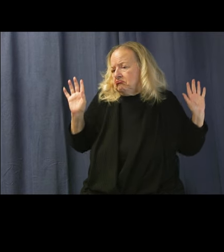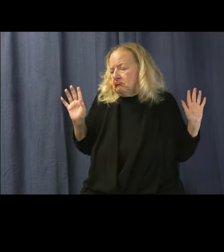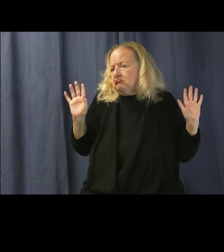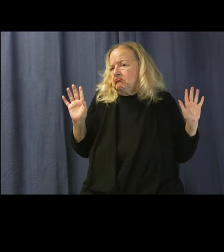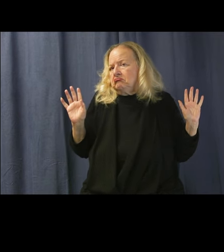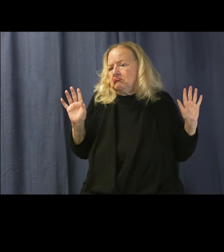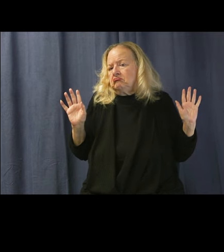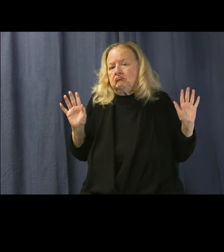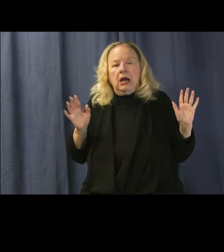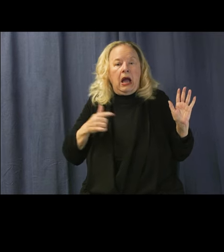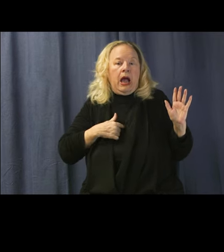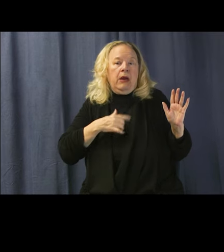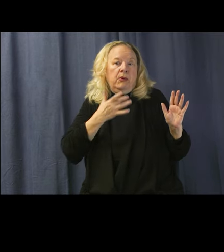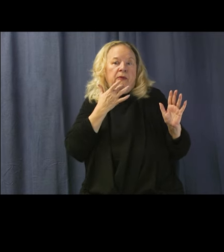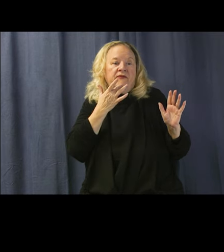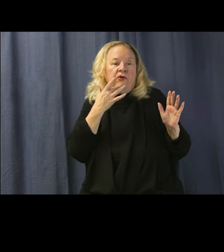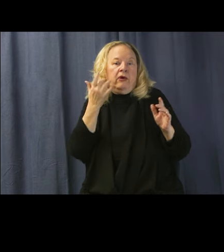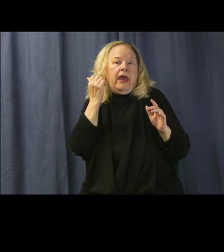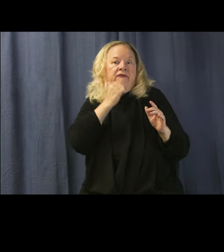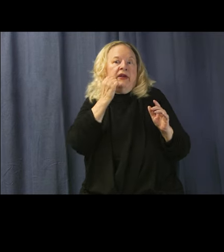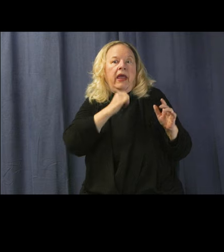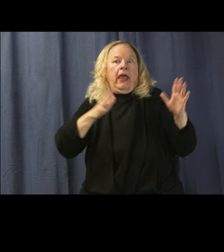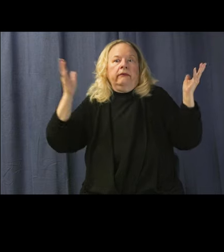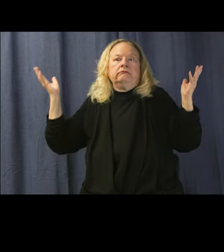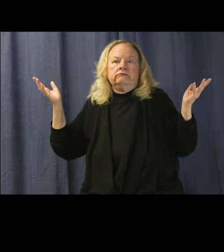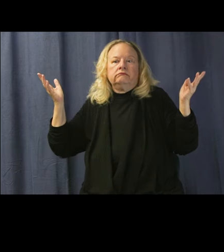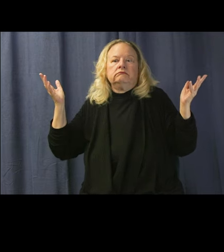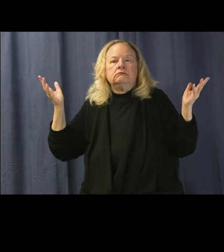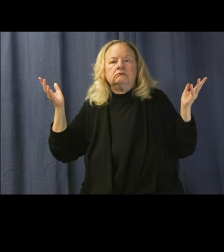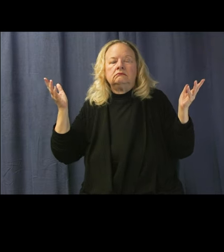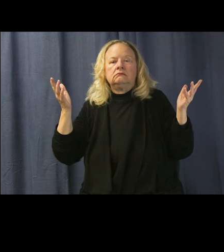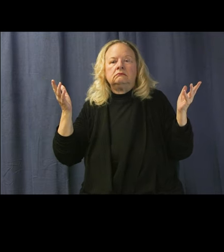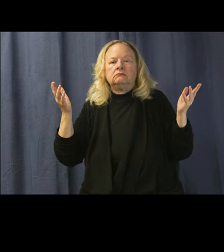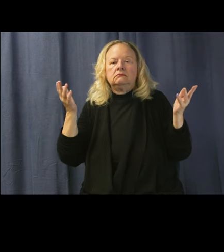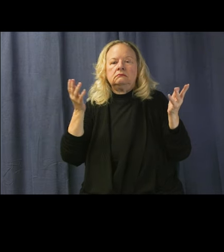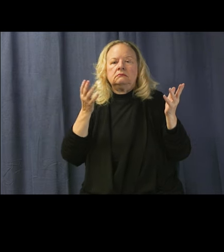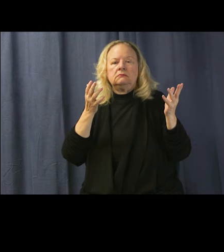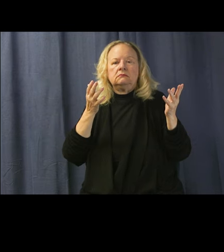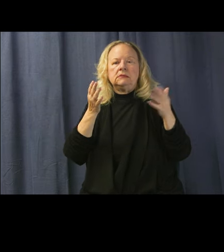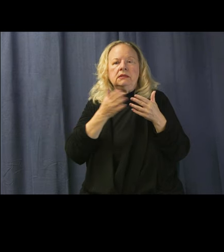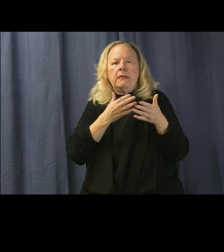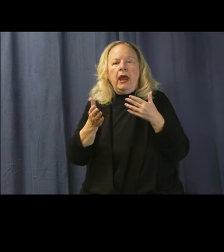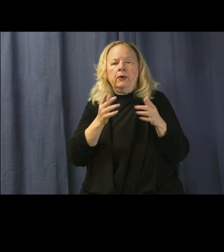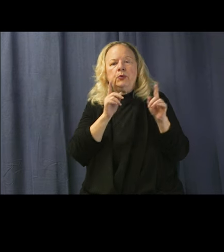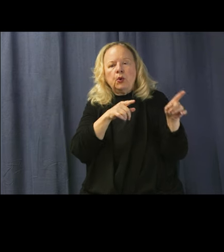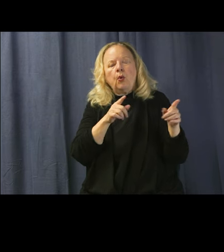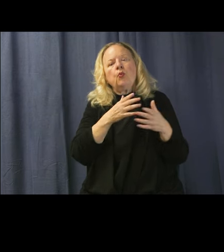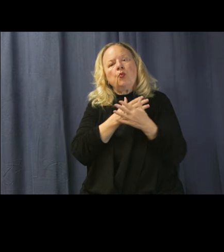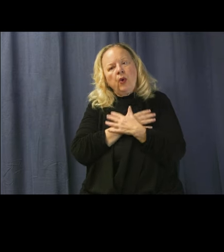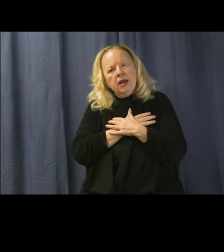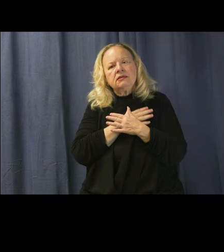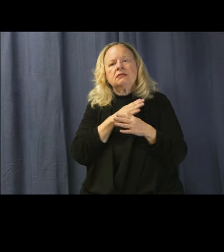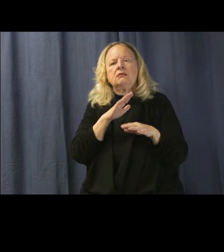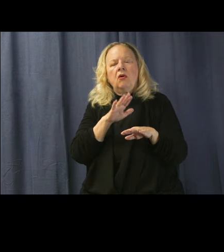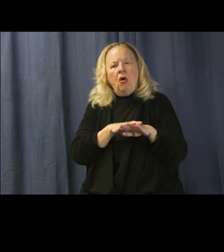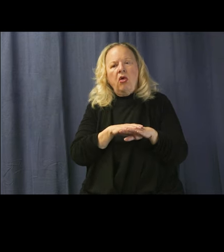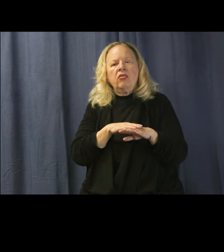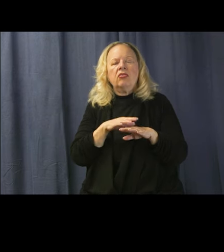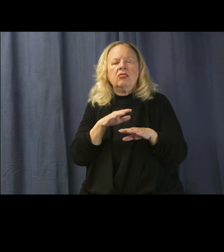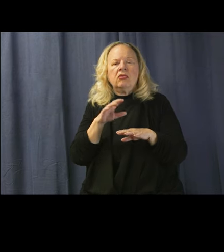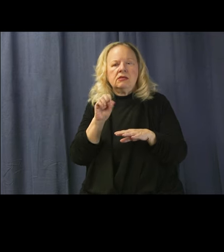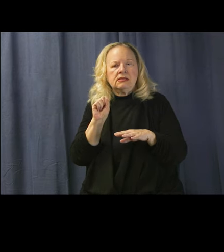have church every day somewhere. You know, it doesn't matter when you go, but rest on the Sabbath.